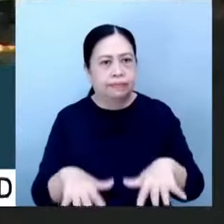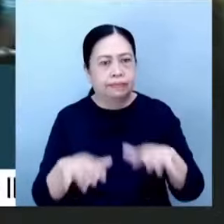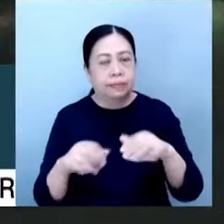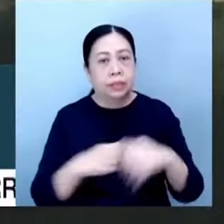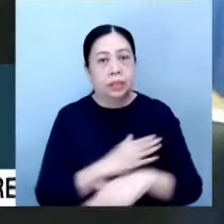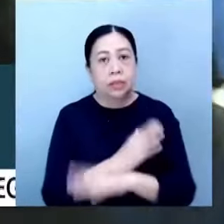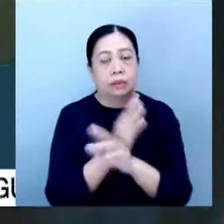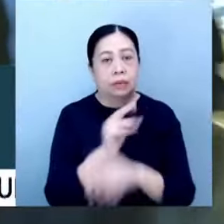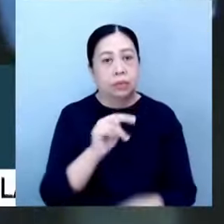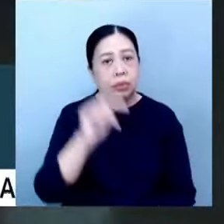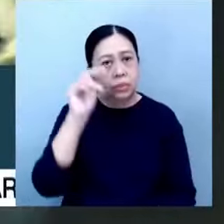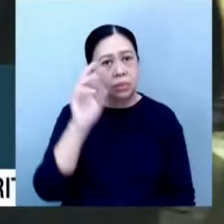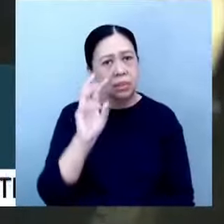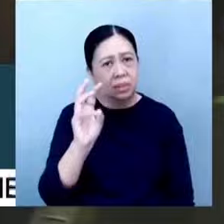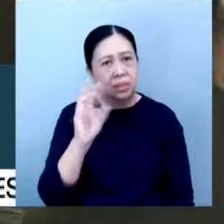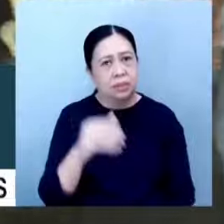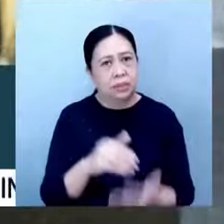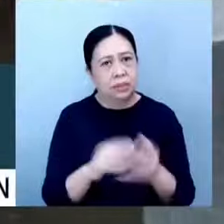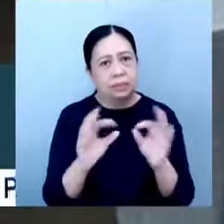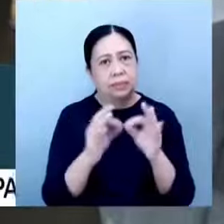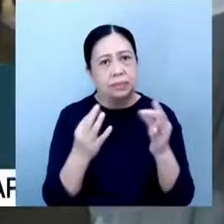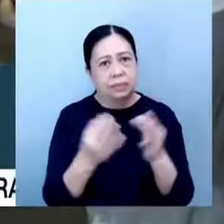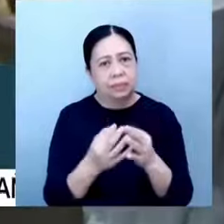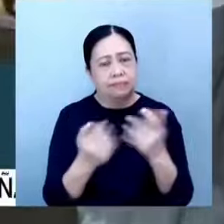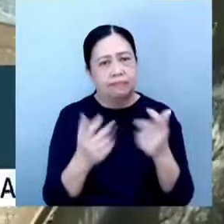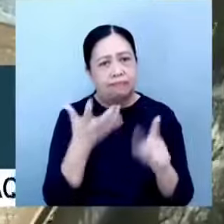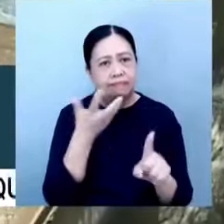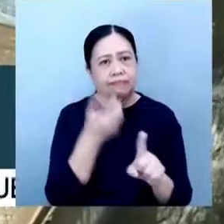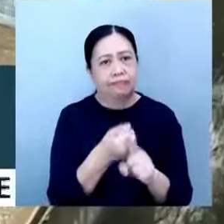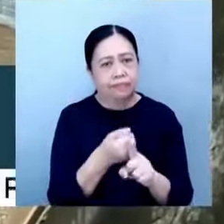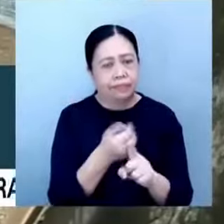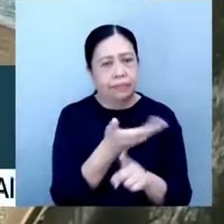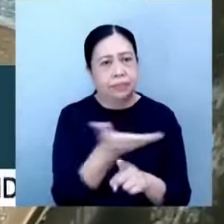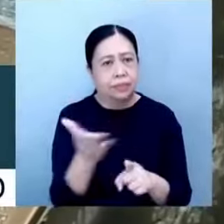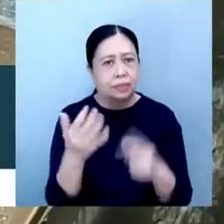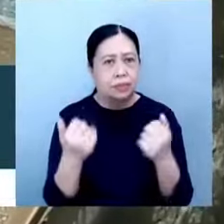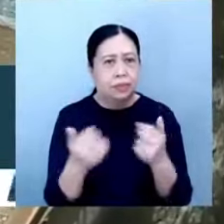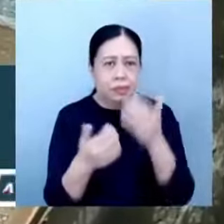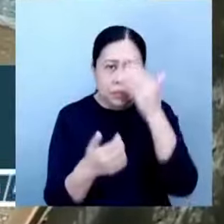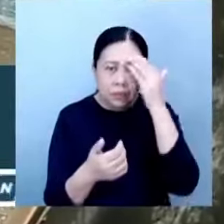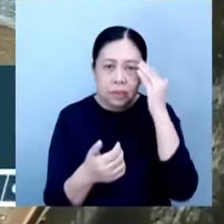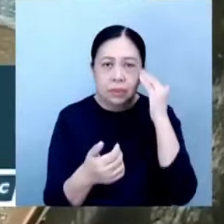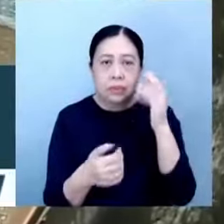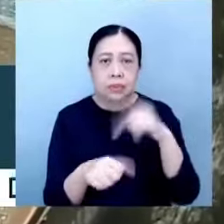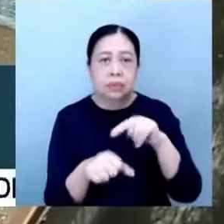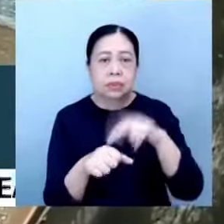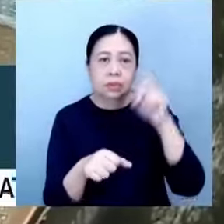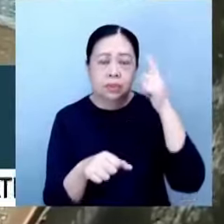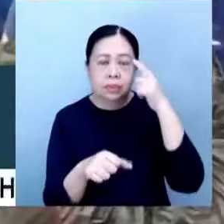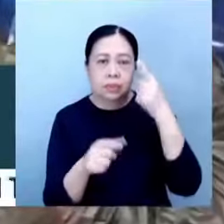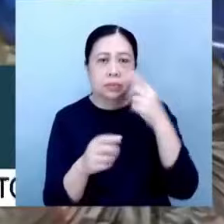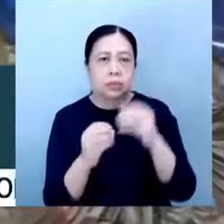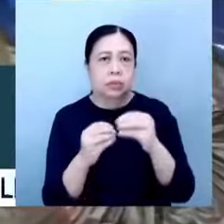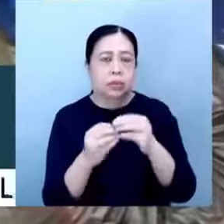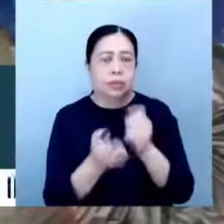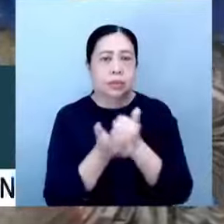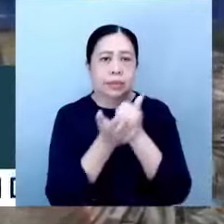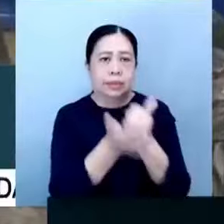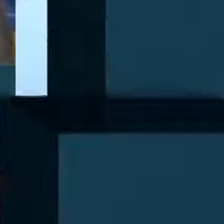Norte, around 60,000 families have been affected. They are now appealing to the national government for more help.